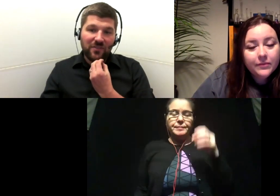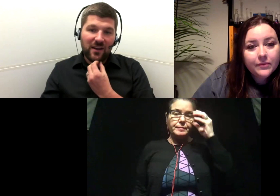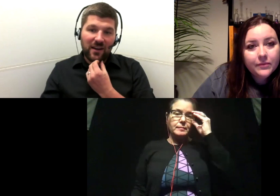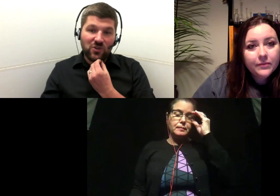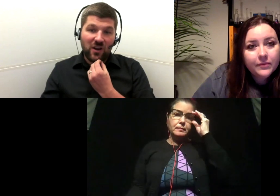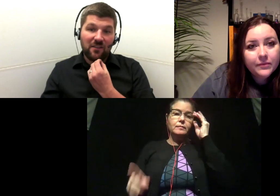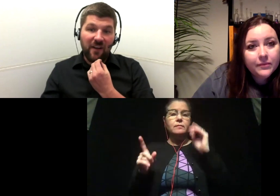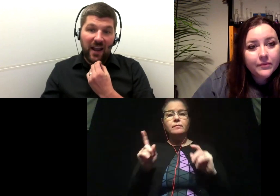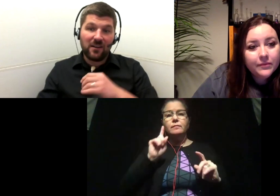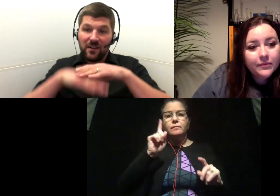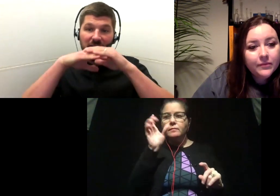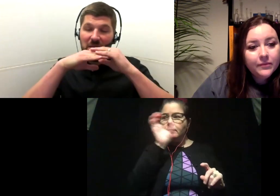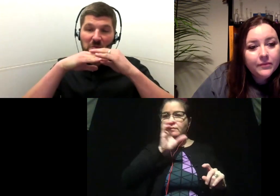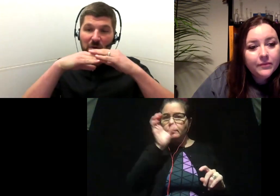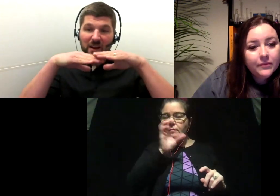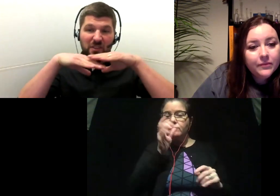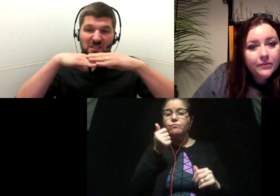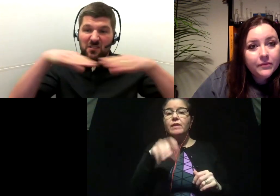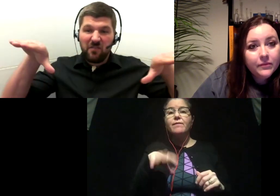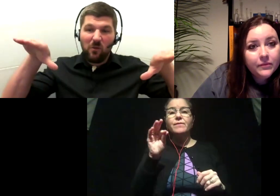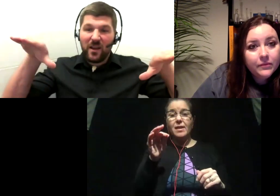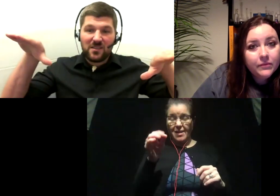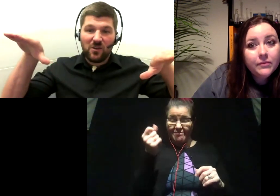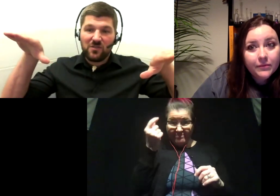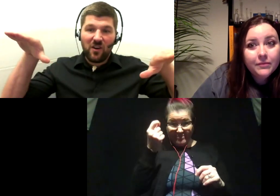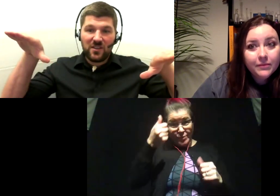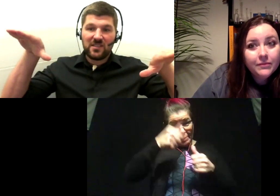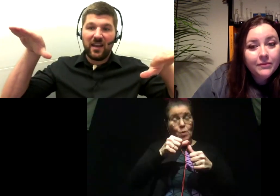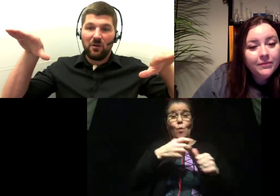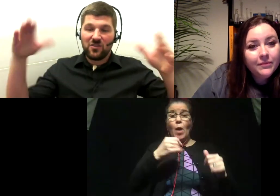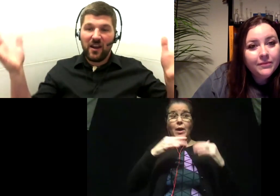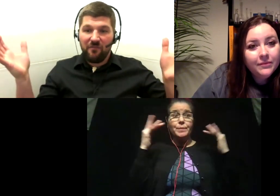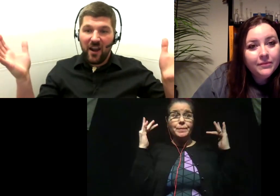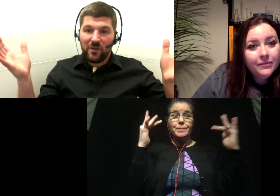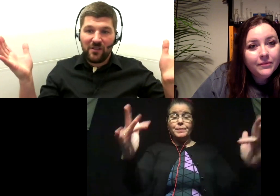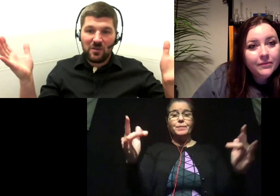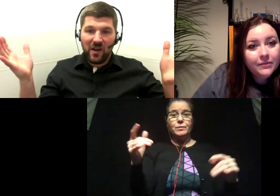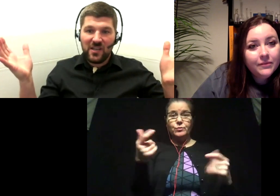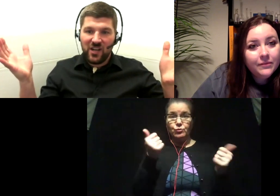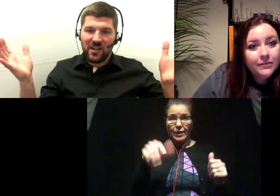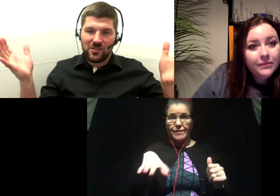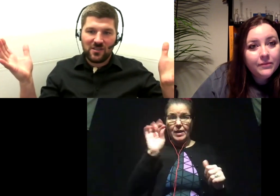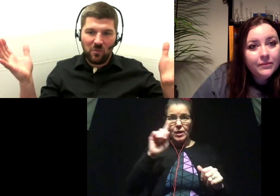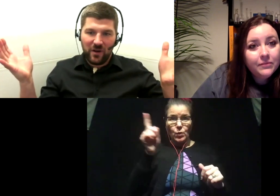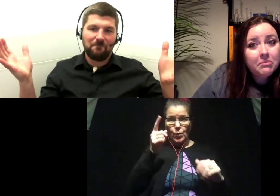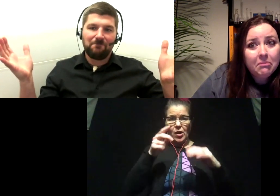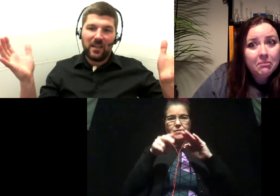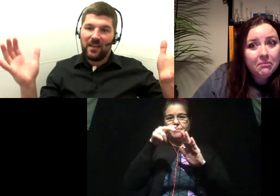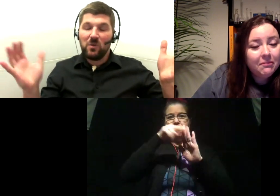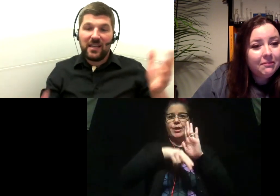go out there and try and find, and keep in mind, when you're out there, it's just flat white snow as far as you can see anywhere, and try and find where there's a buried jet engine somewhere. And what